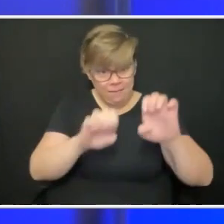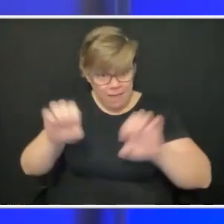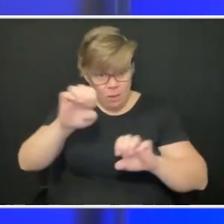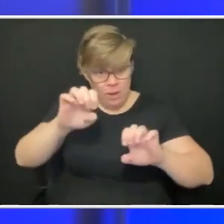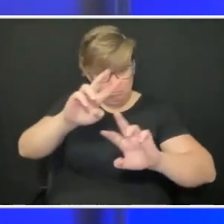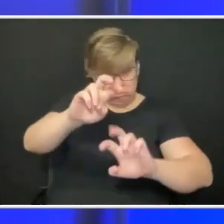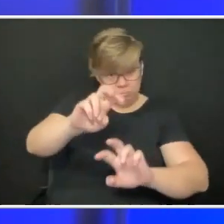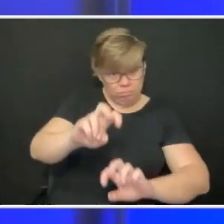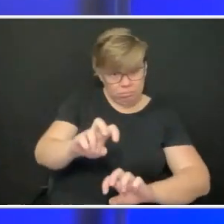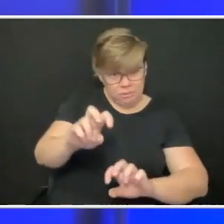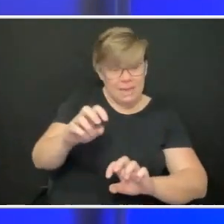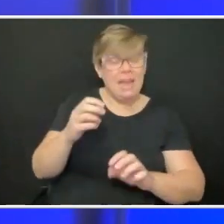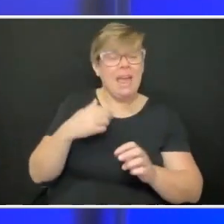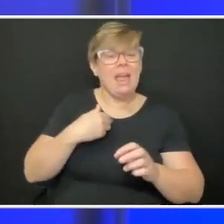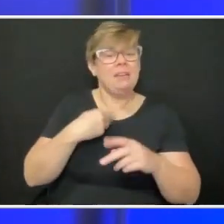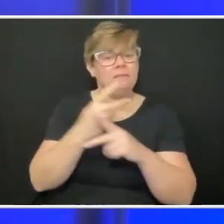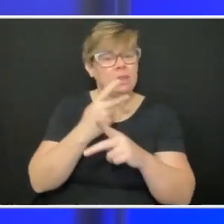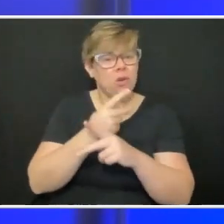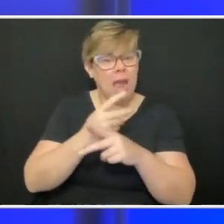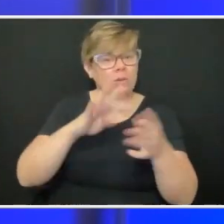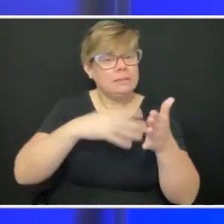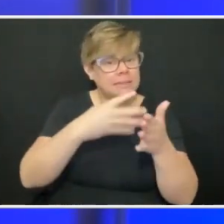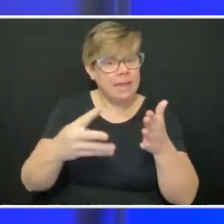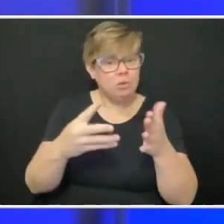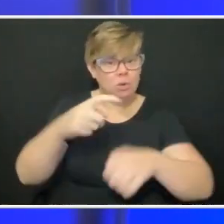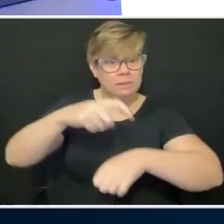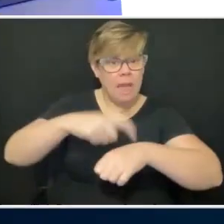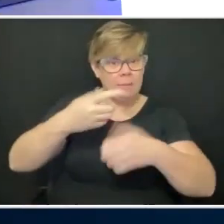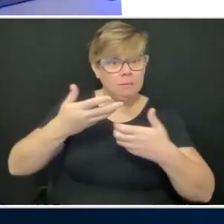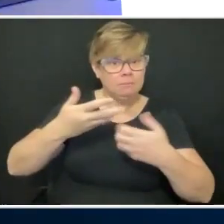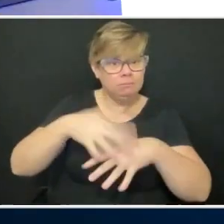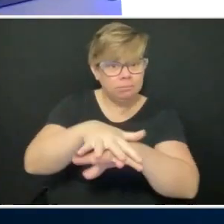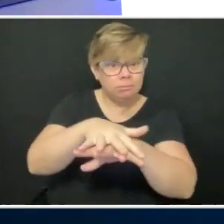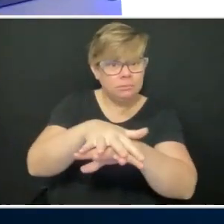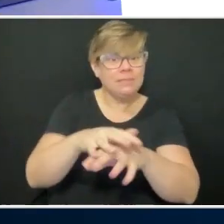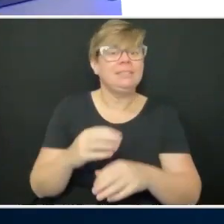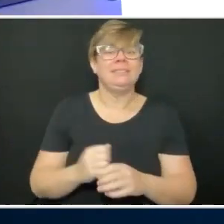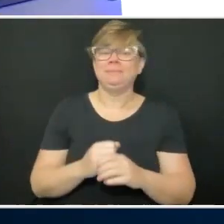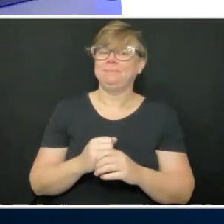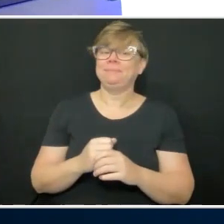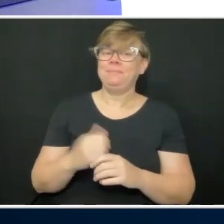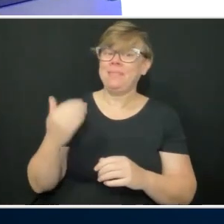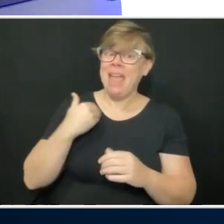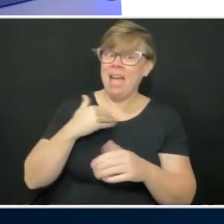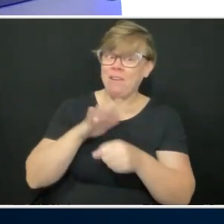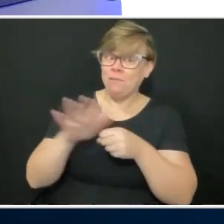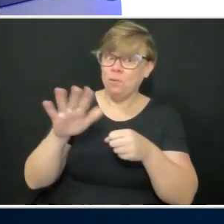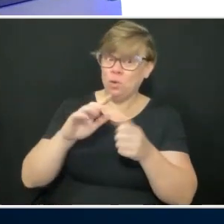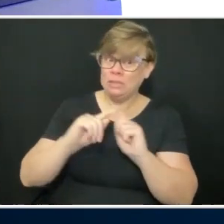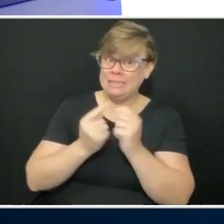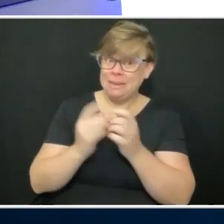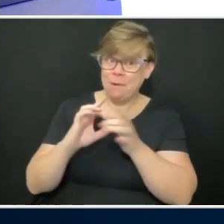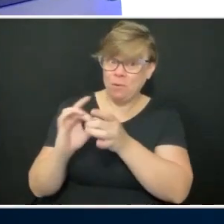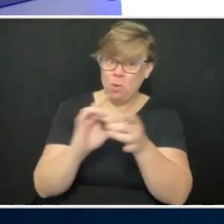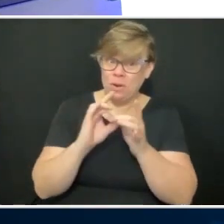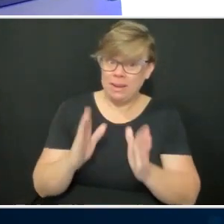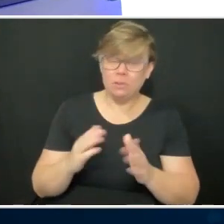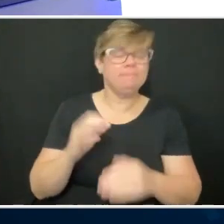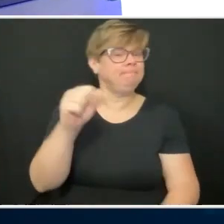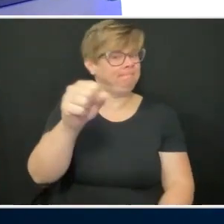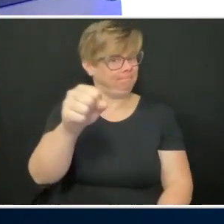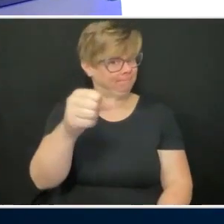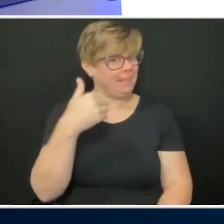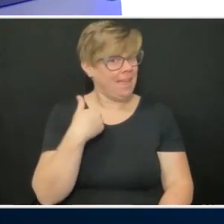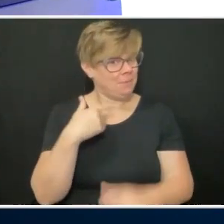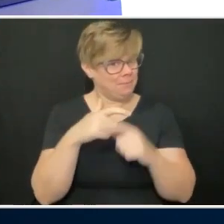jointly kind of figure everybody's schedule out and time it so it works well. You have a whole team of coordinators that do all of that. Yeah. It is a huge team. It is a